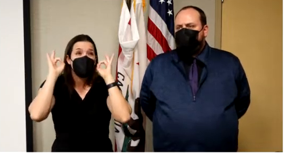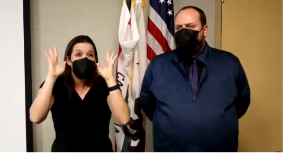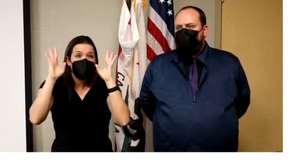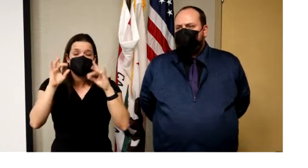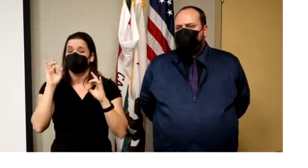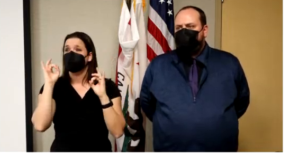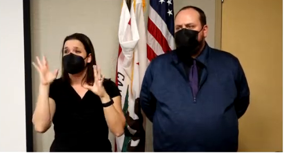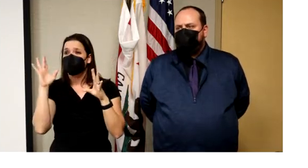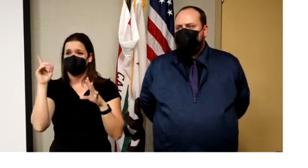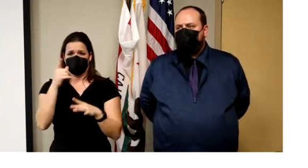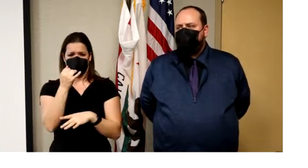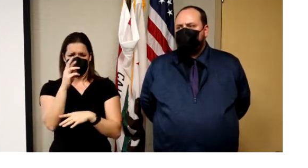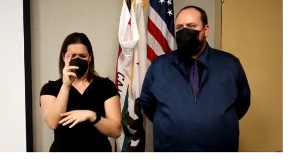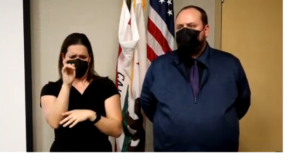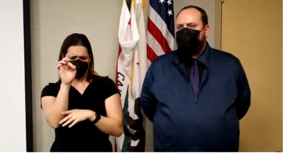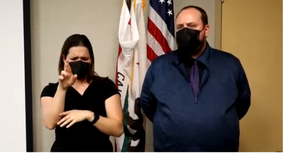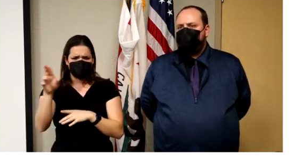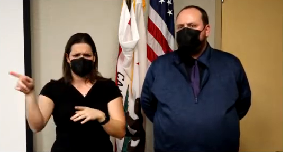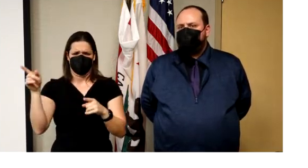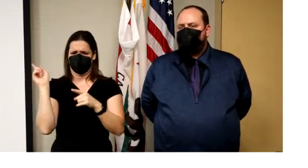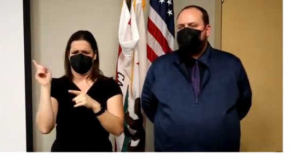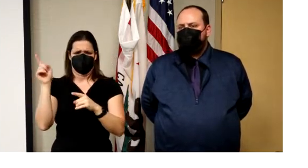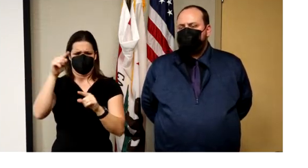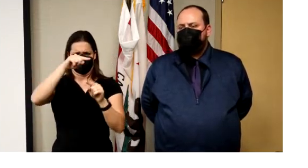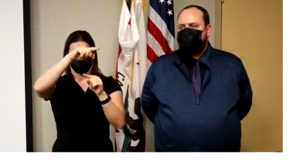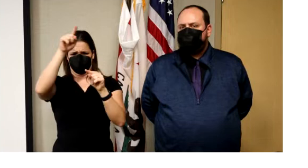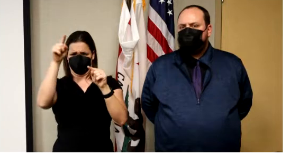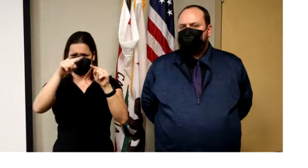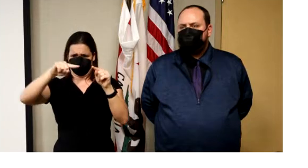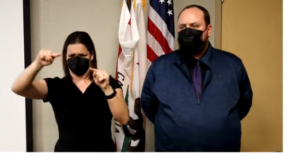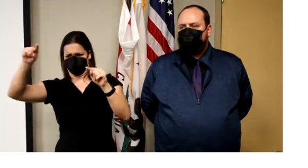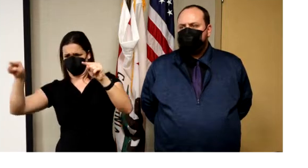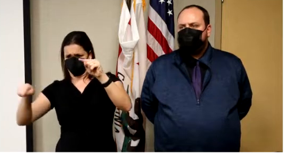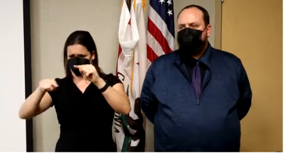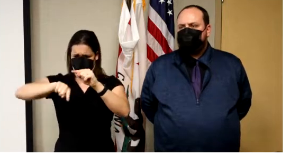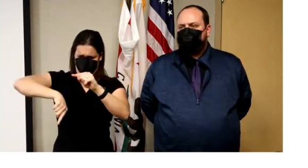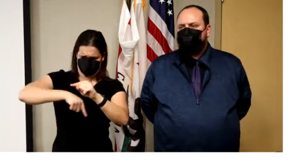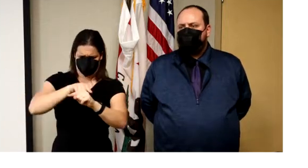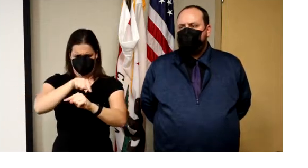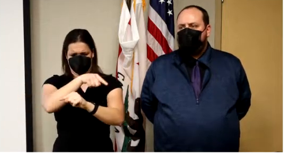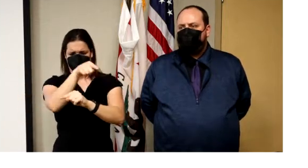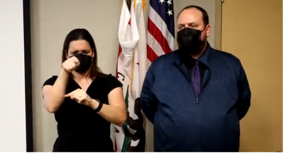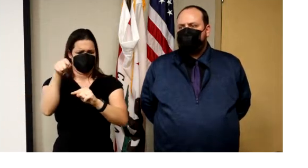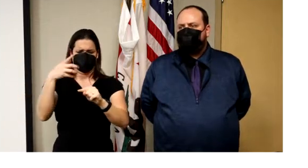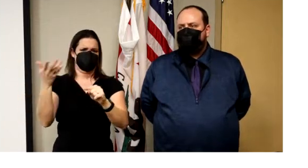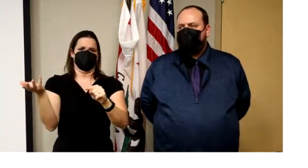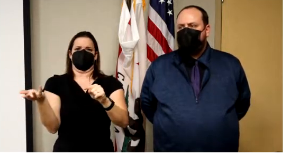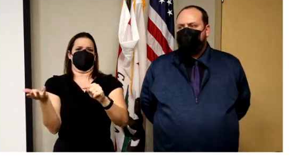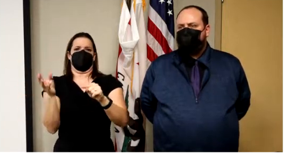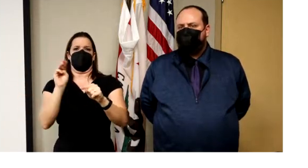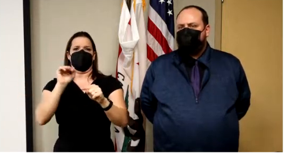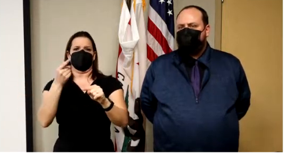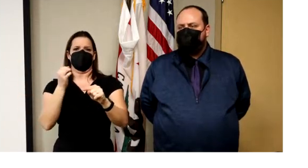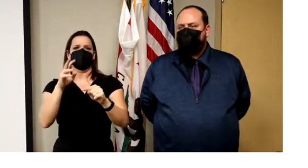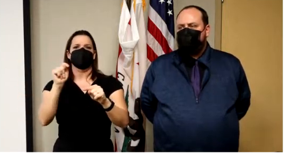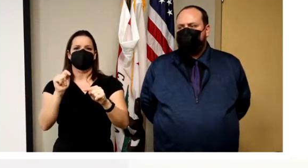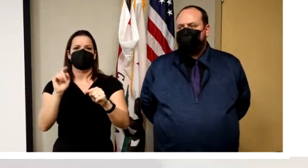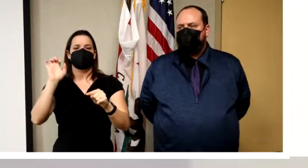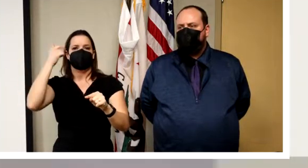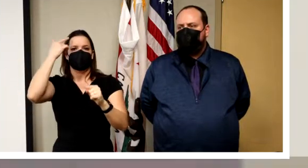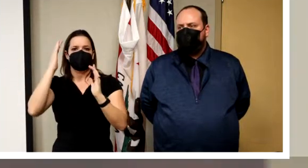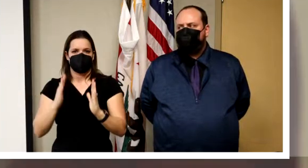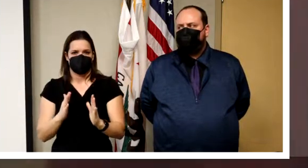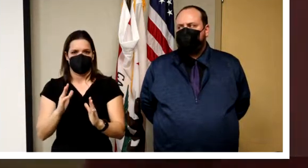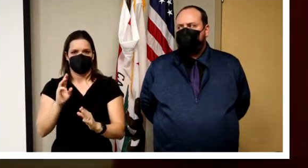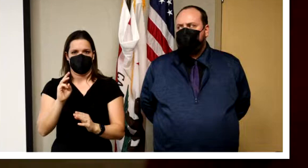looking Garrymander of a district that kind of wrapped around there in Massachusetts, and they blamed the Governor Gary for